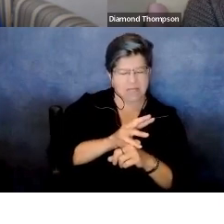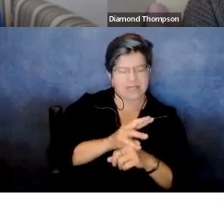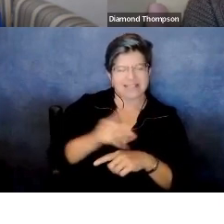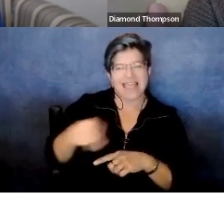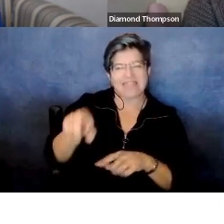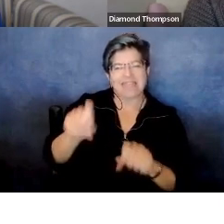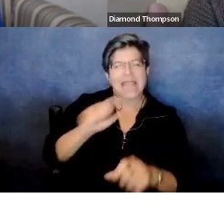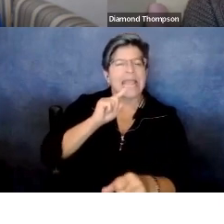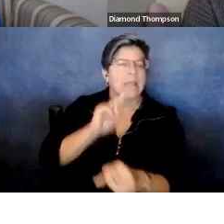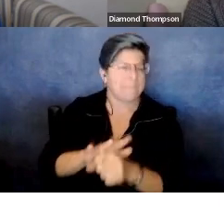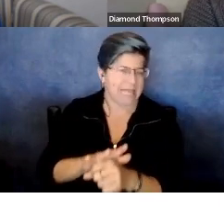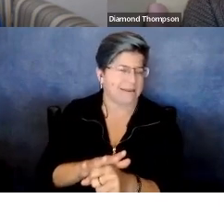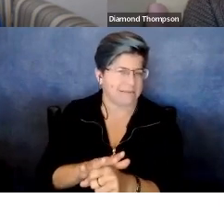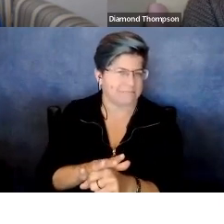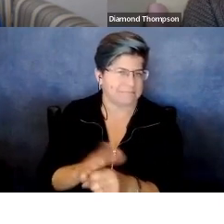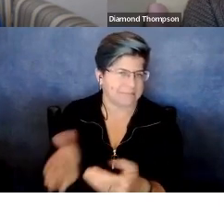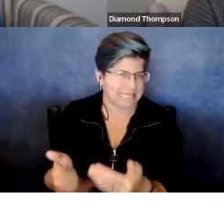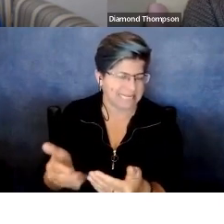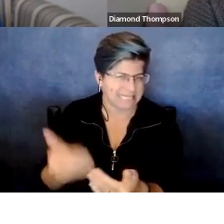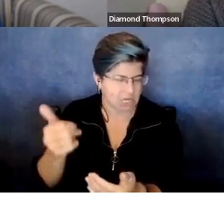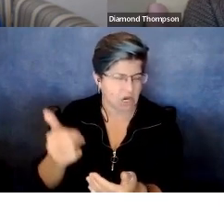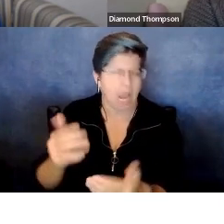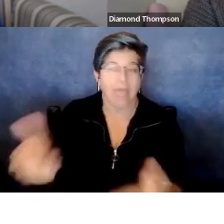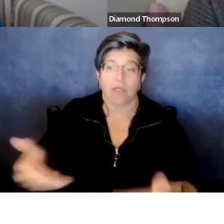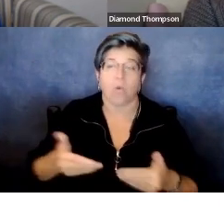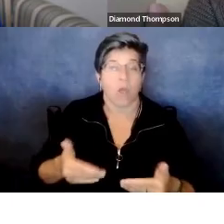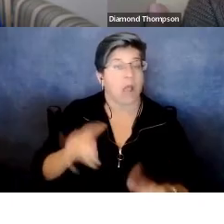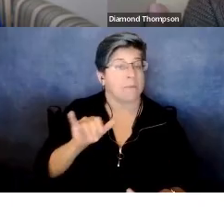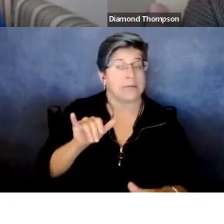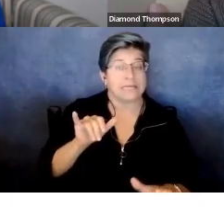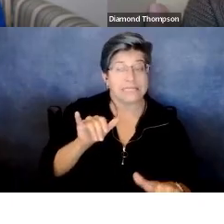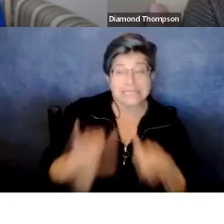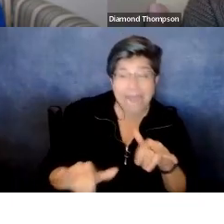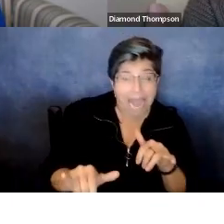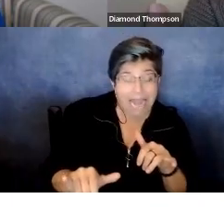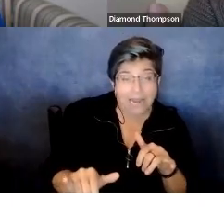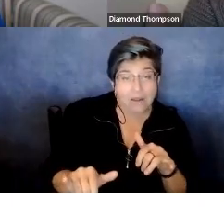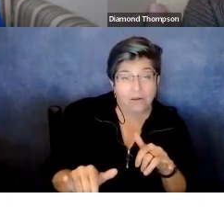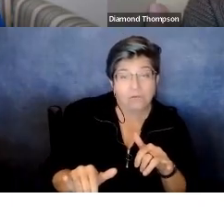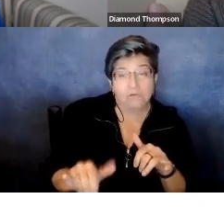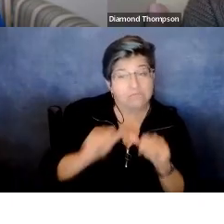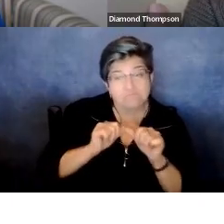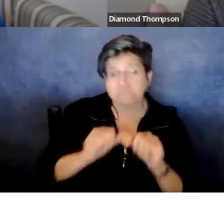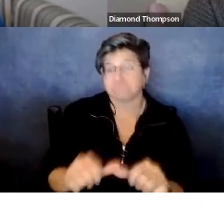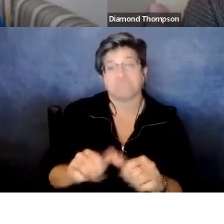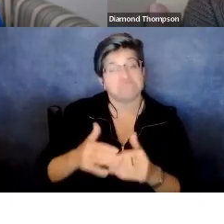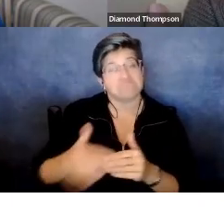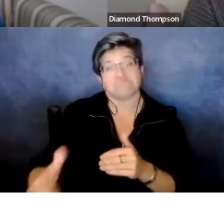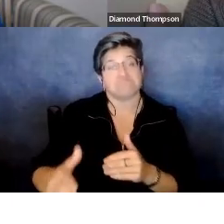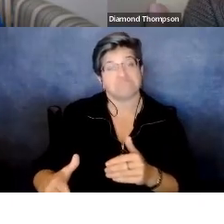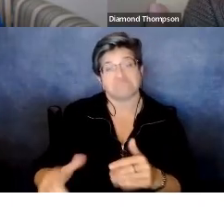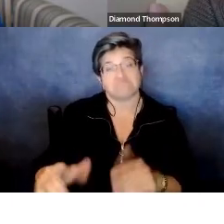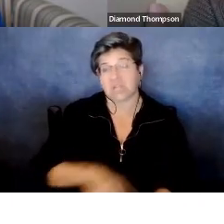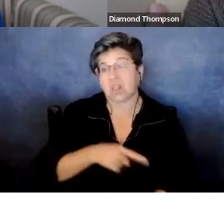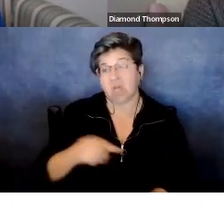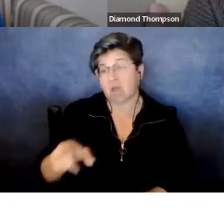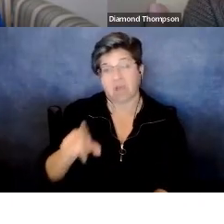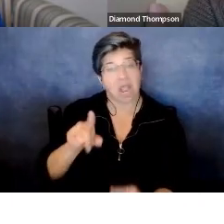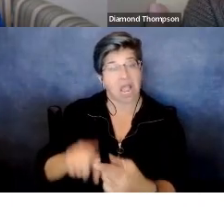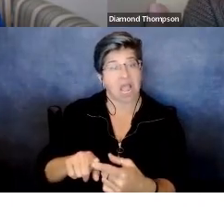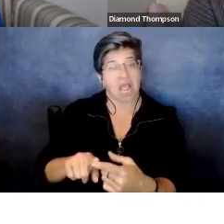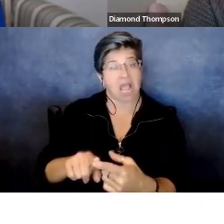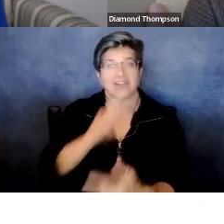can commit to, and they are welcome to, remain with us for as long as until they age